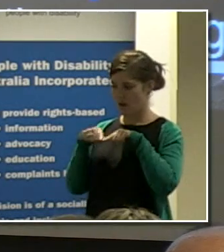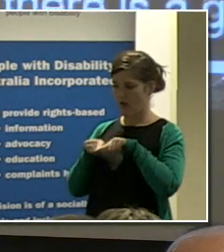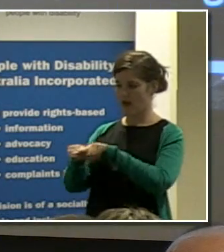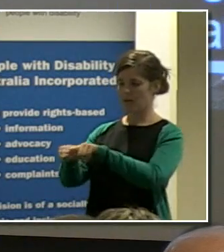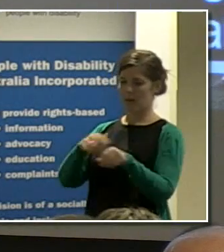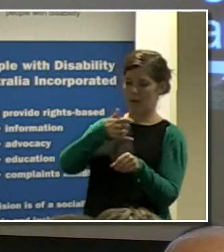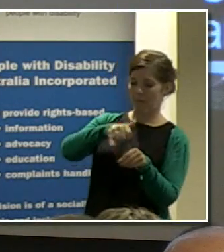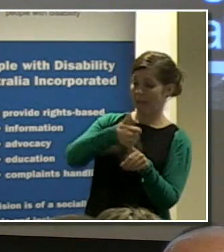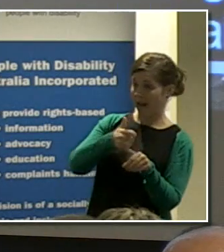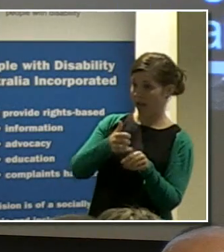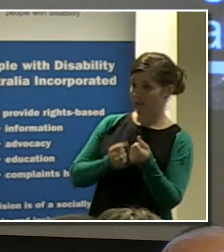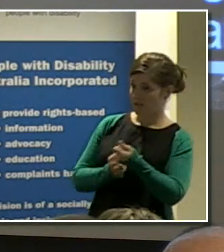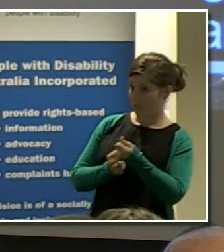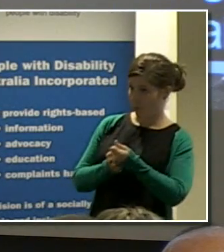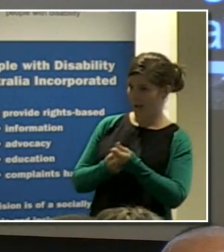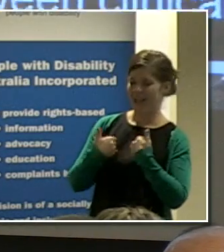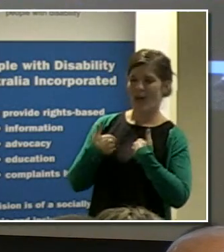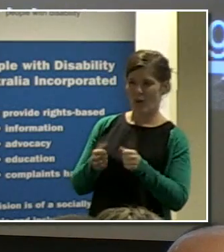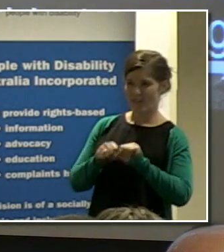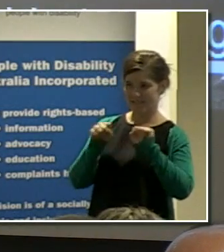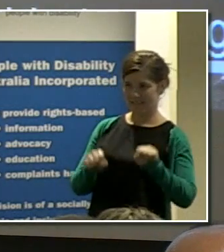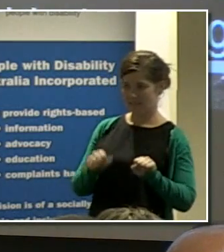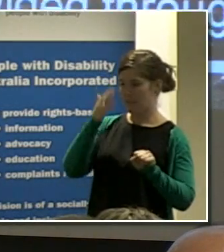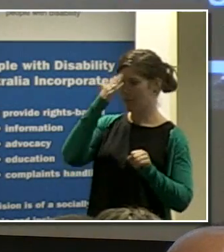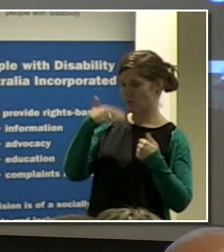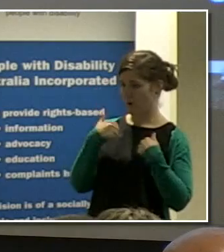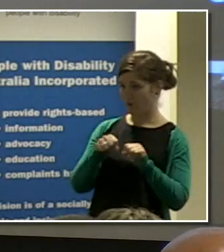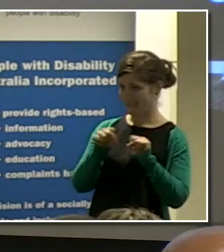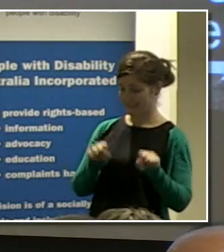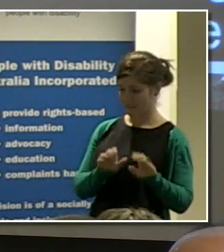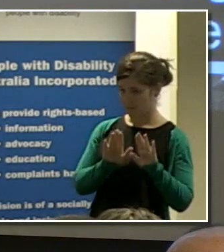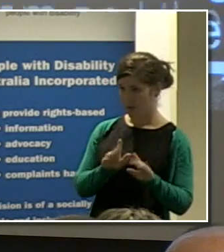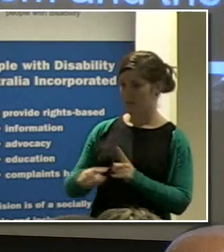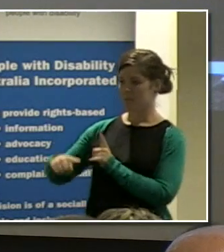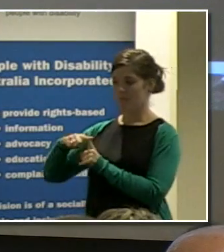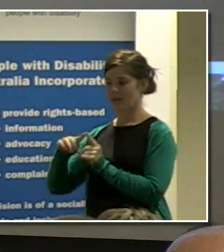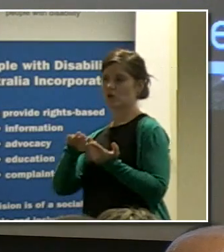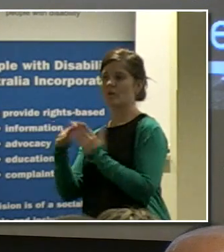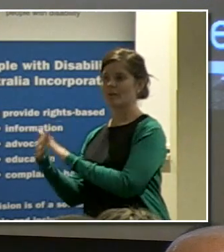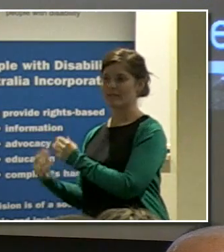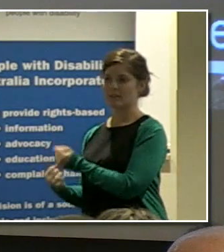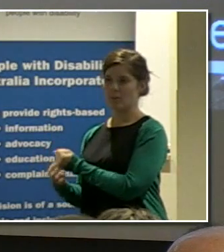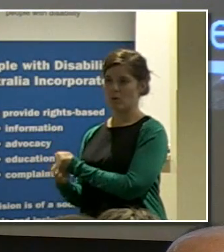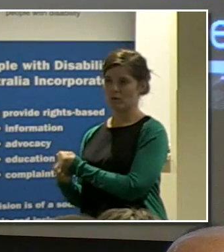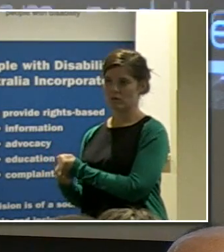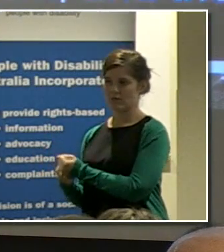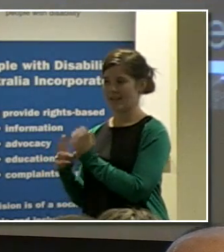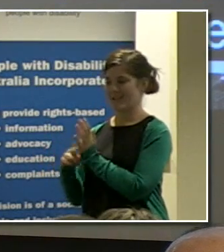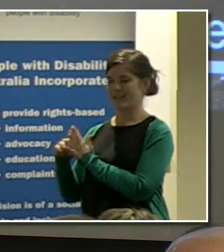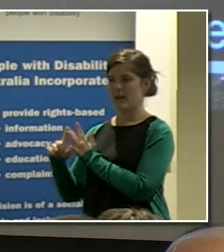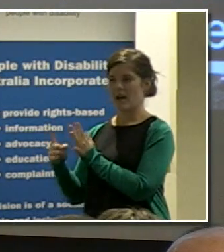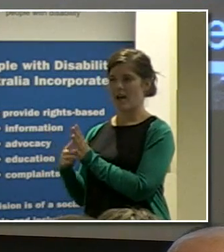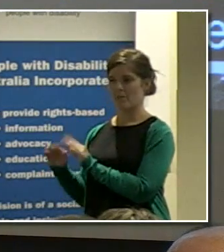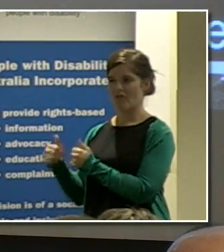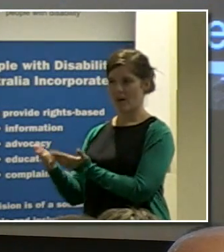support provided through the health system and the mental health system and the community support provided by the agency.